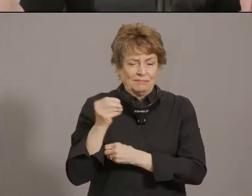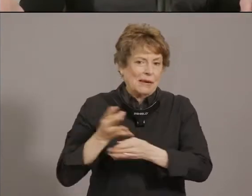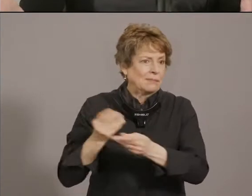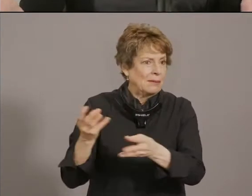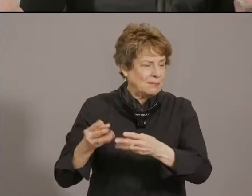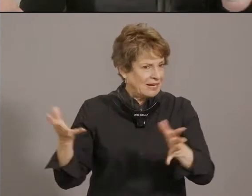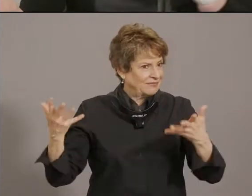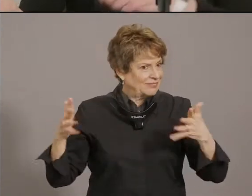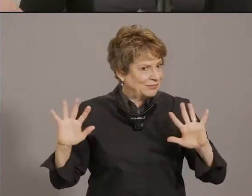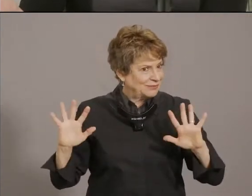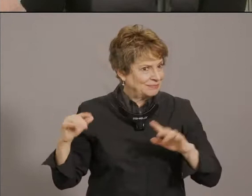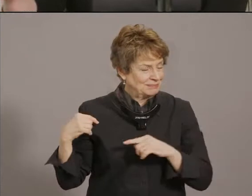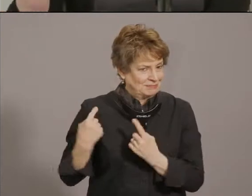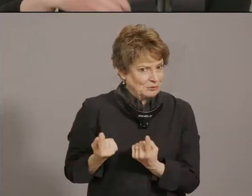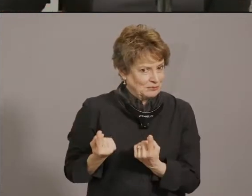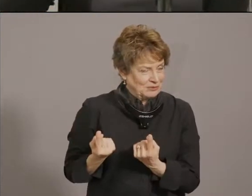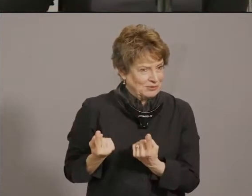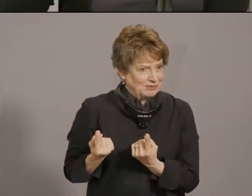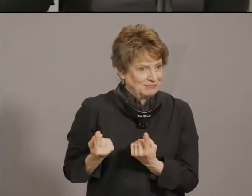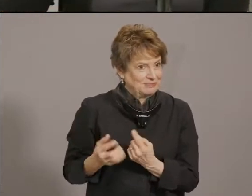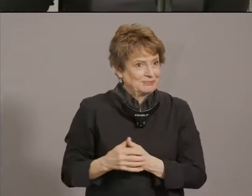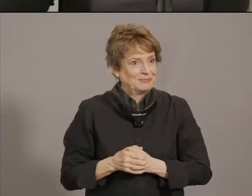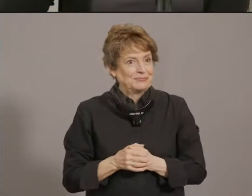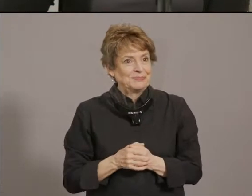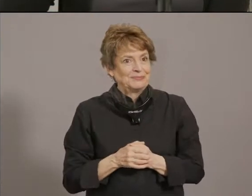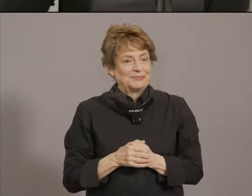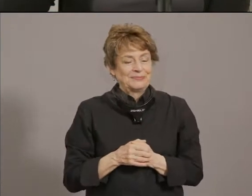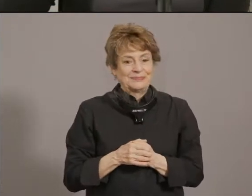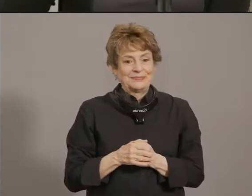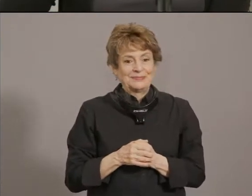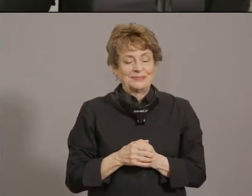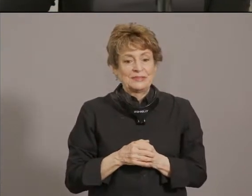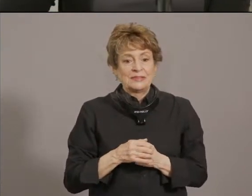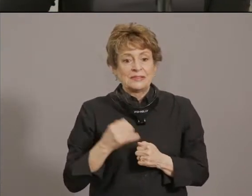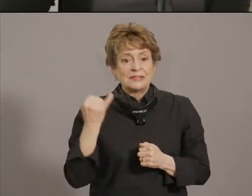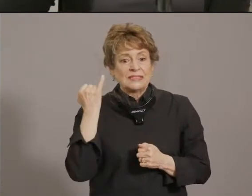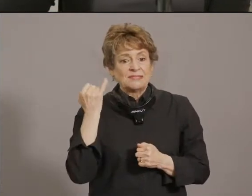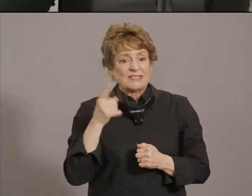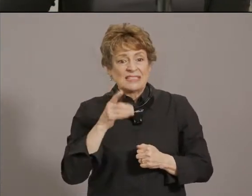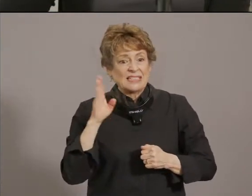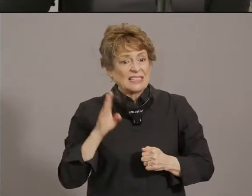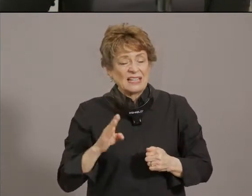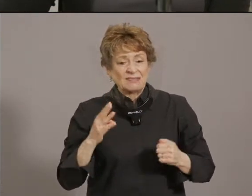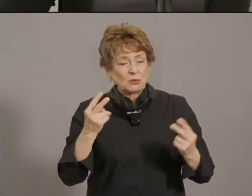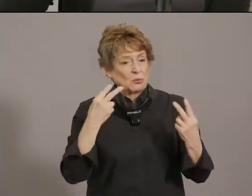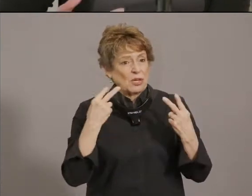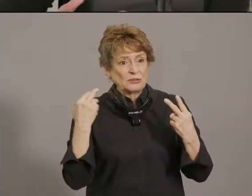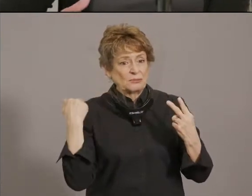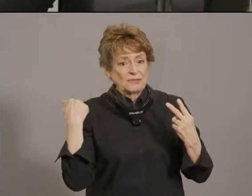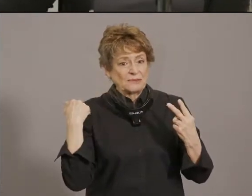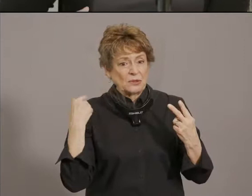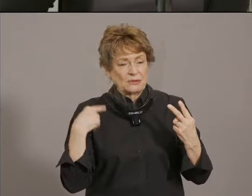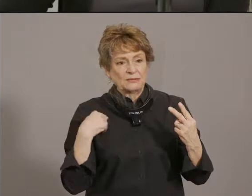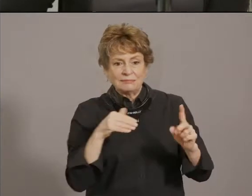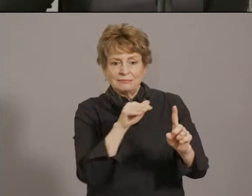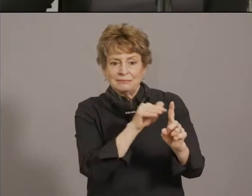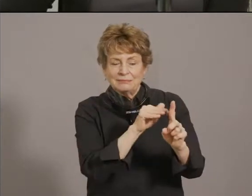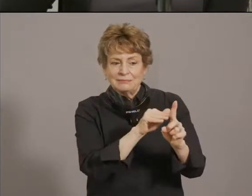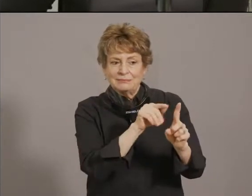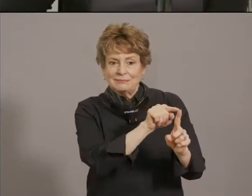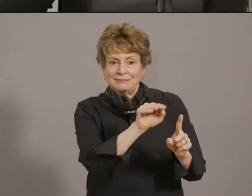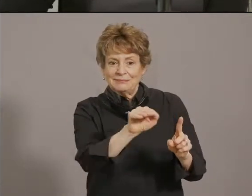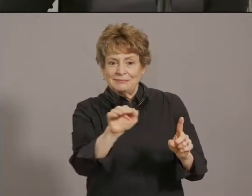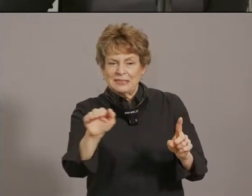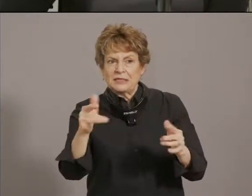And again, for those that have not been with us before, just to remind everybody that Arizona follows now a